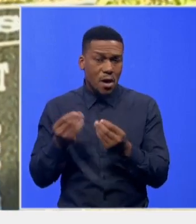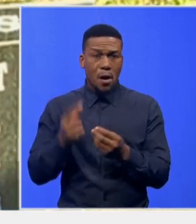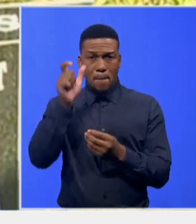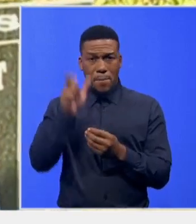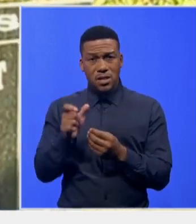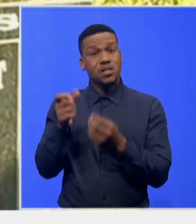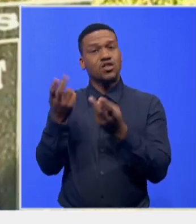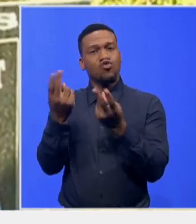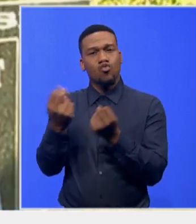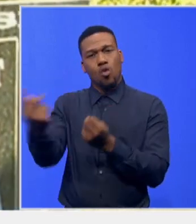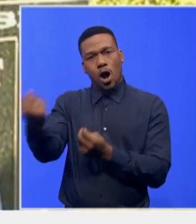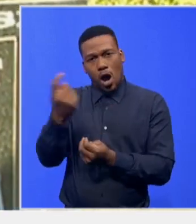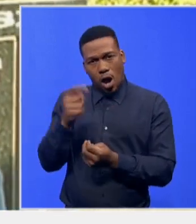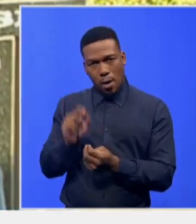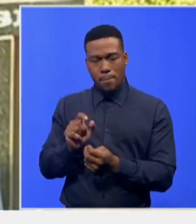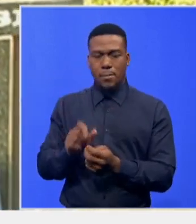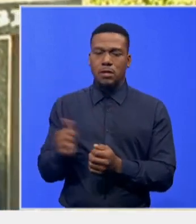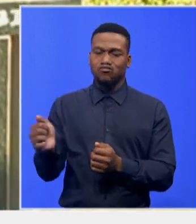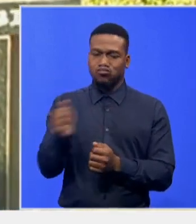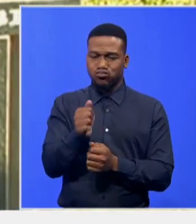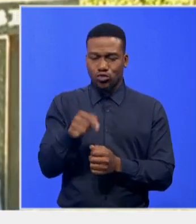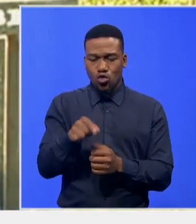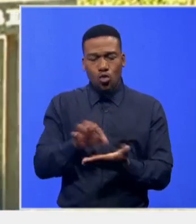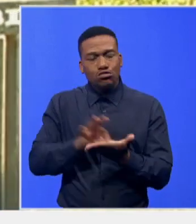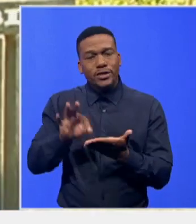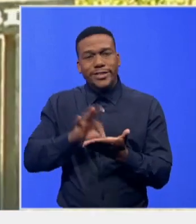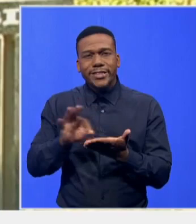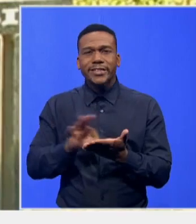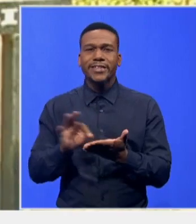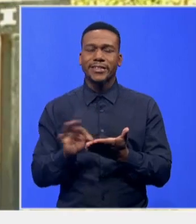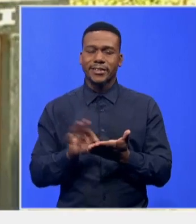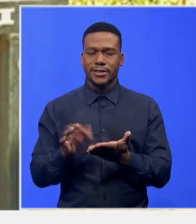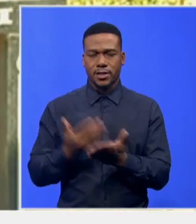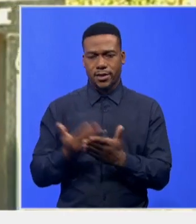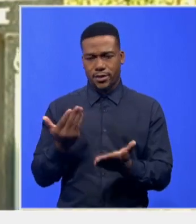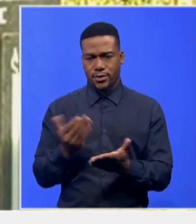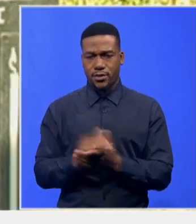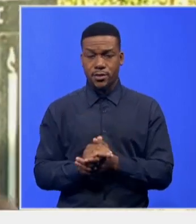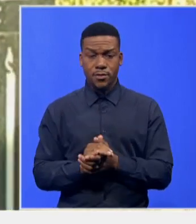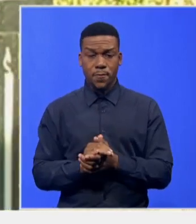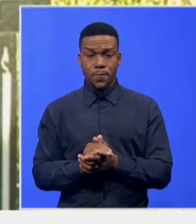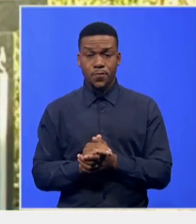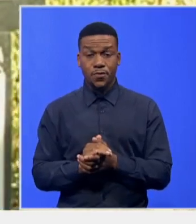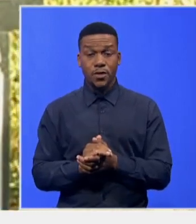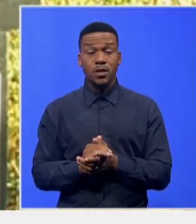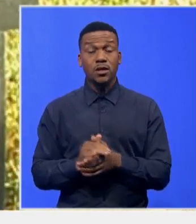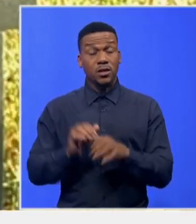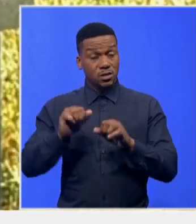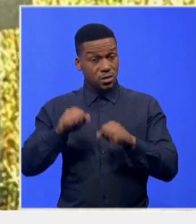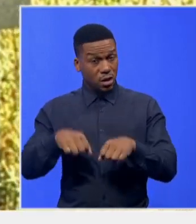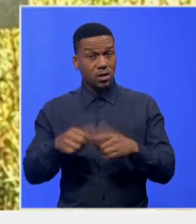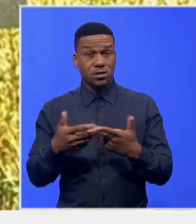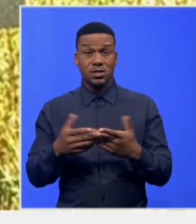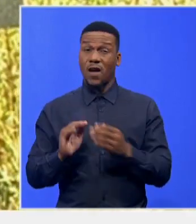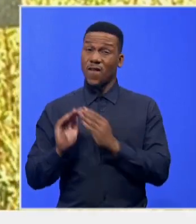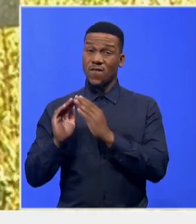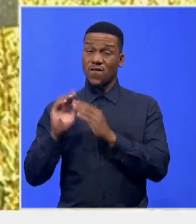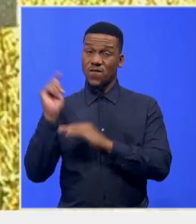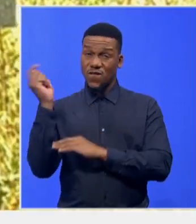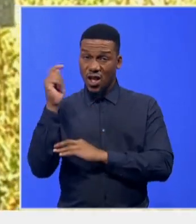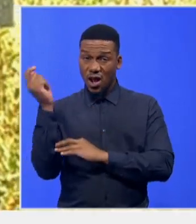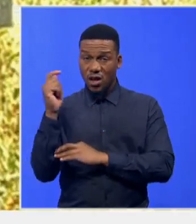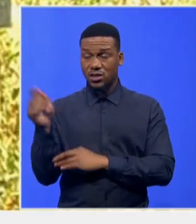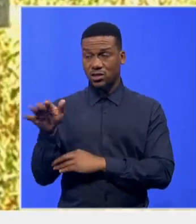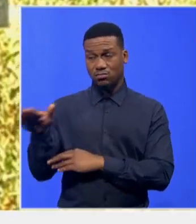to ensure that, you know, this gravesite is cleared at all times. Because you may recall, Aldrin, especially in villages where a lot of